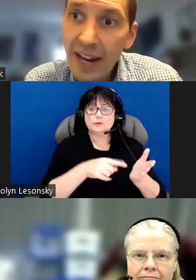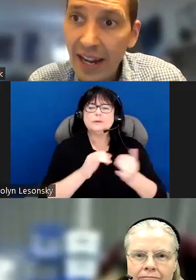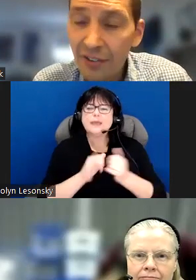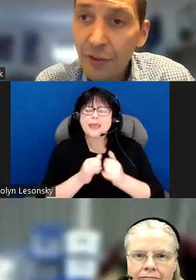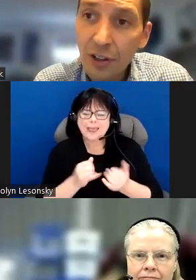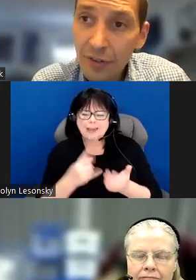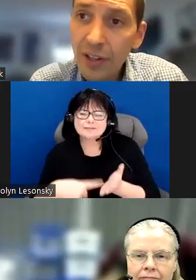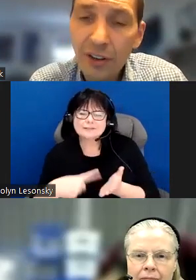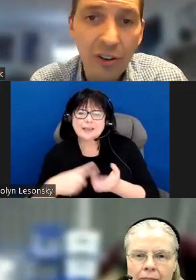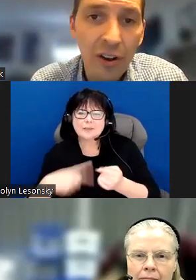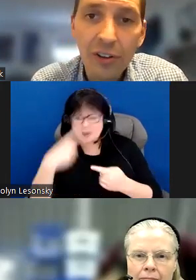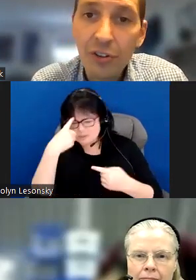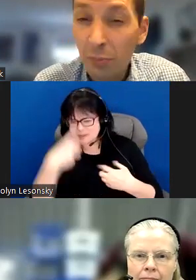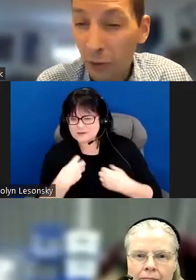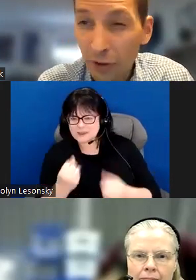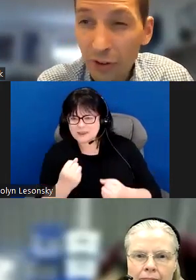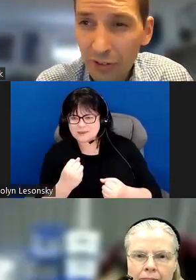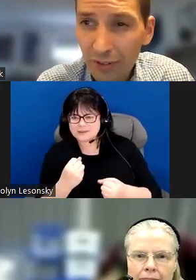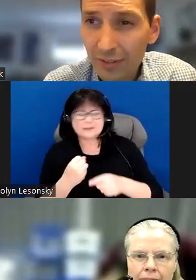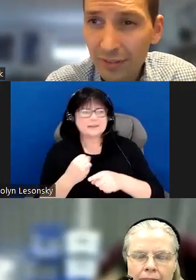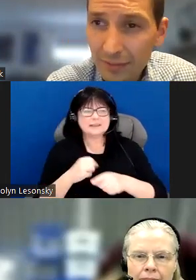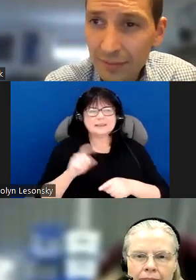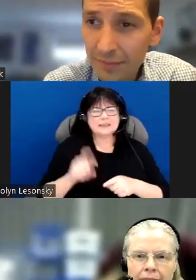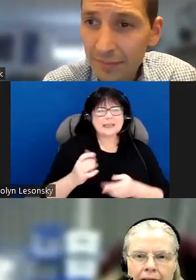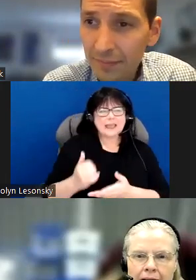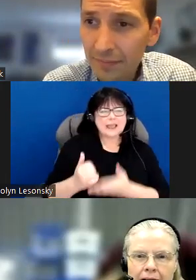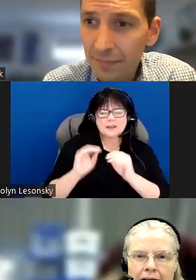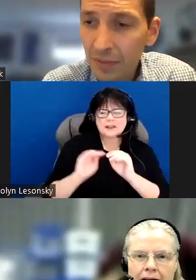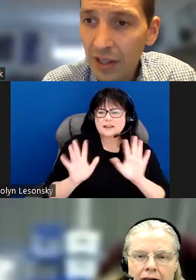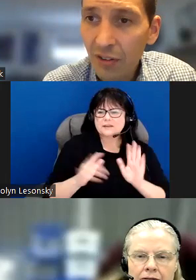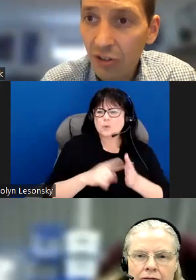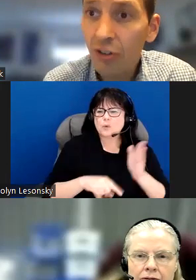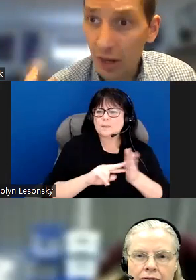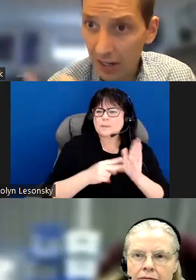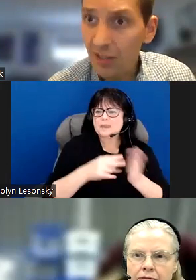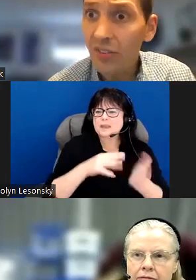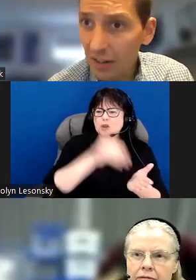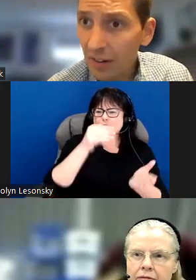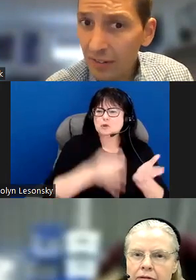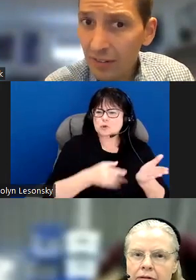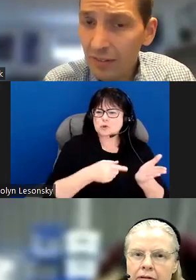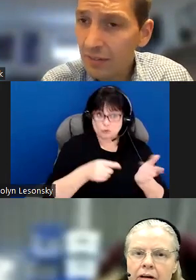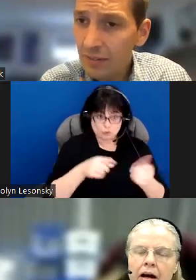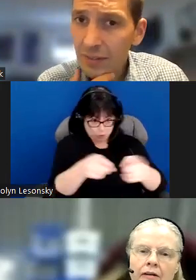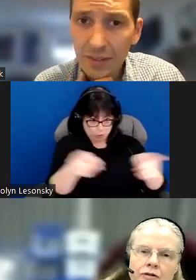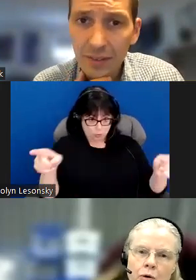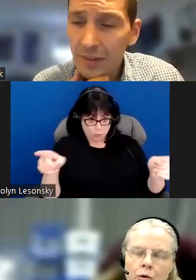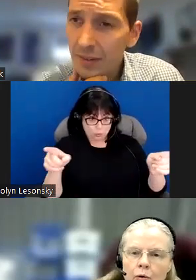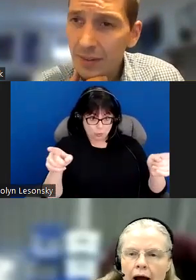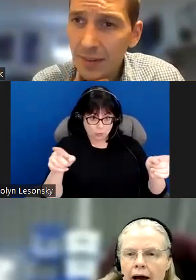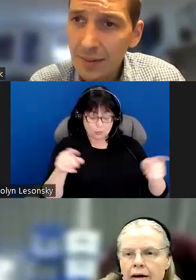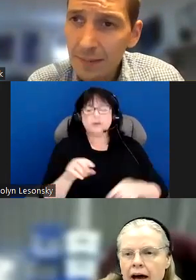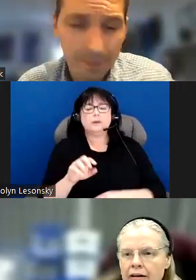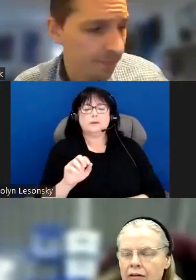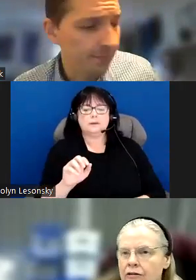did. Can I ask for clarification on the term learners? Like, is that just our audience here?